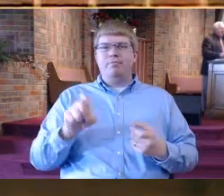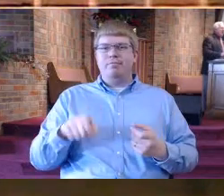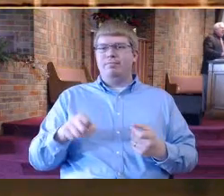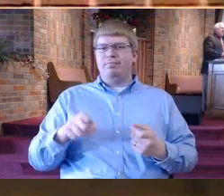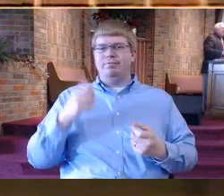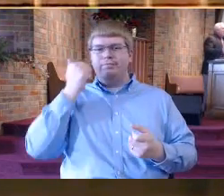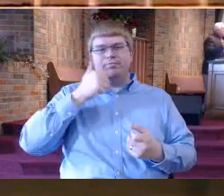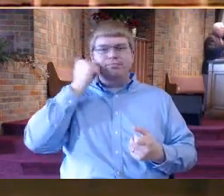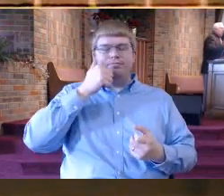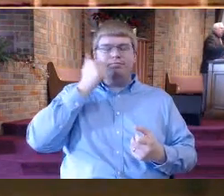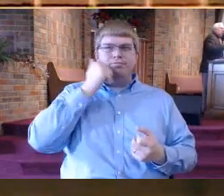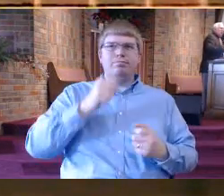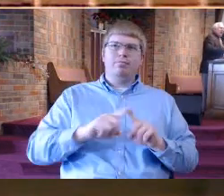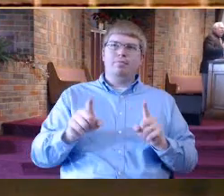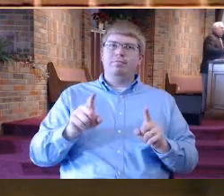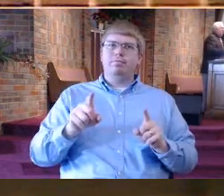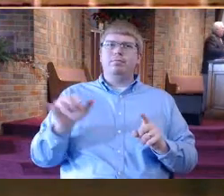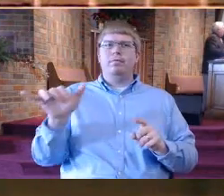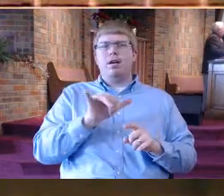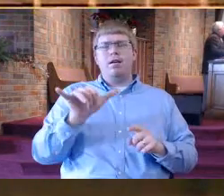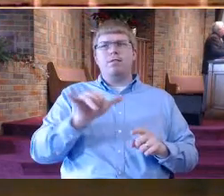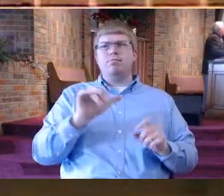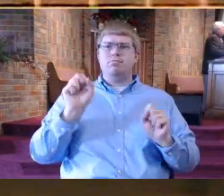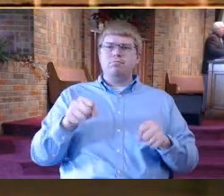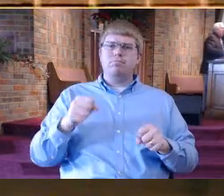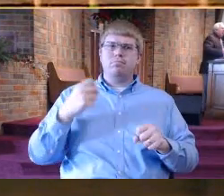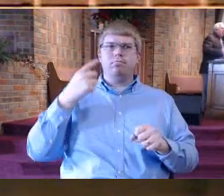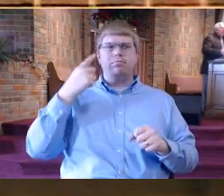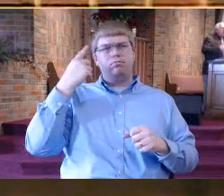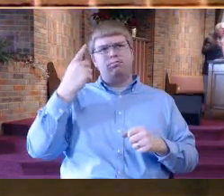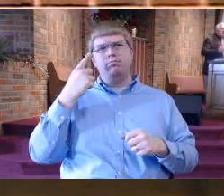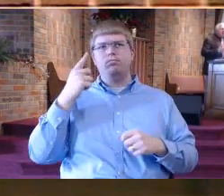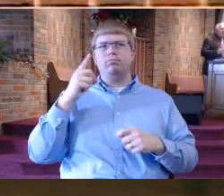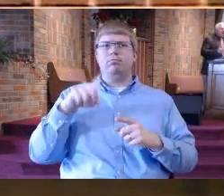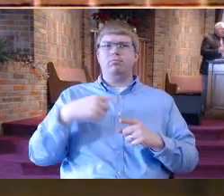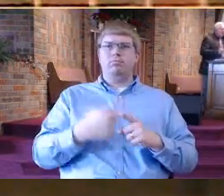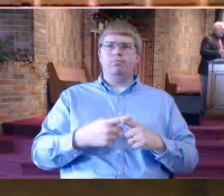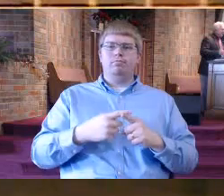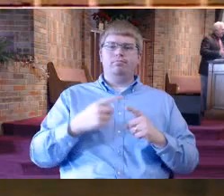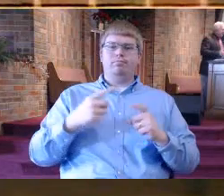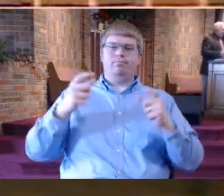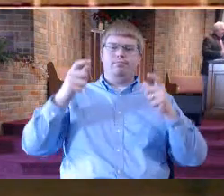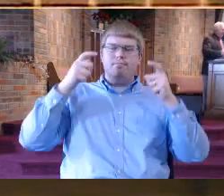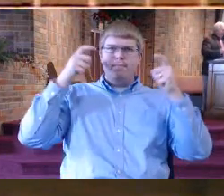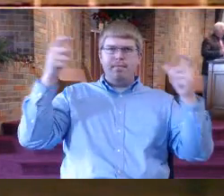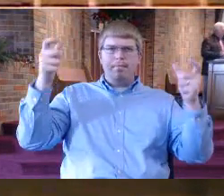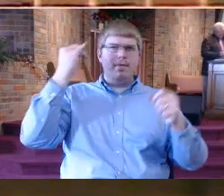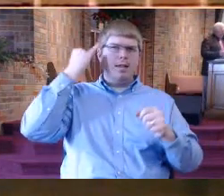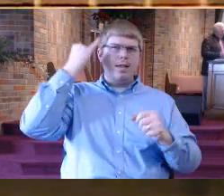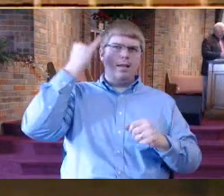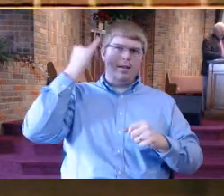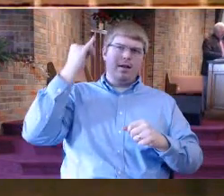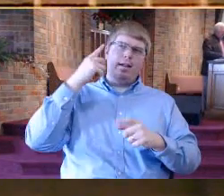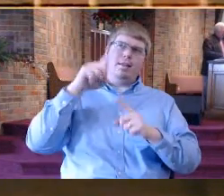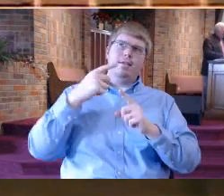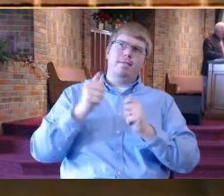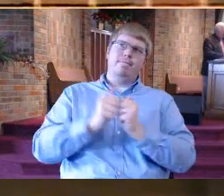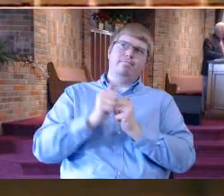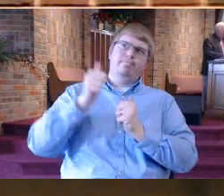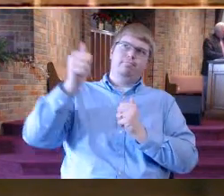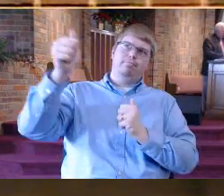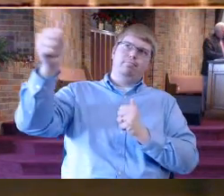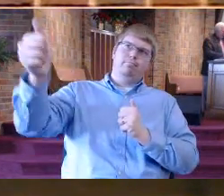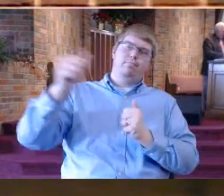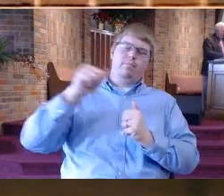each day, but we're also capable of big thoughts, of thinking past the here and